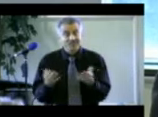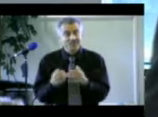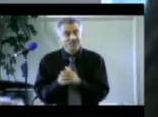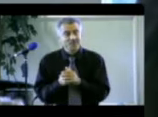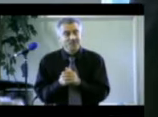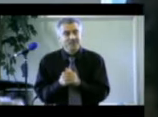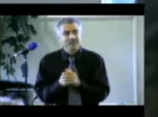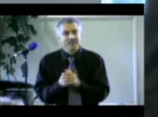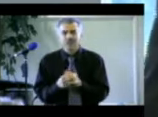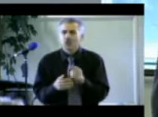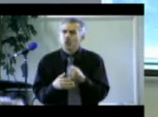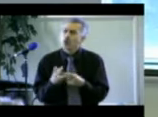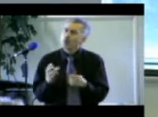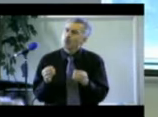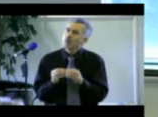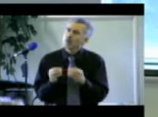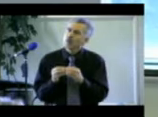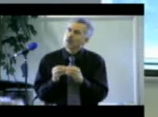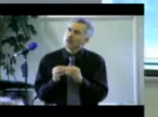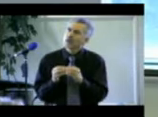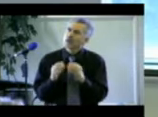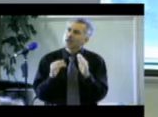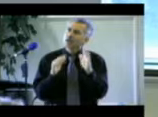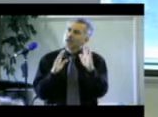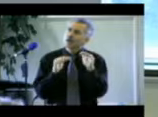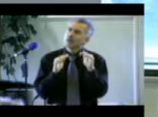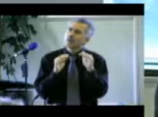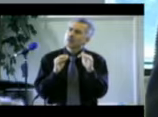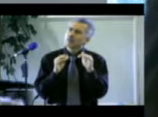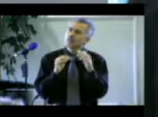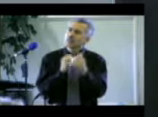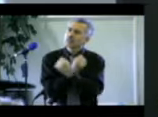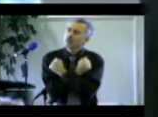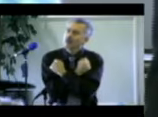What more holy is love?